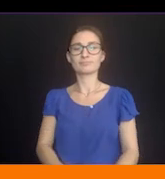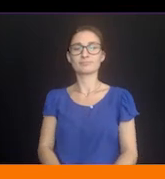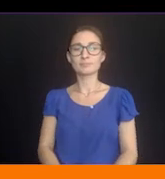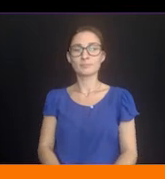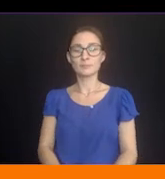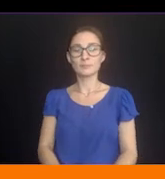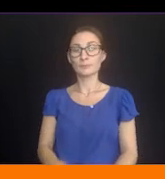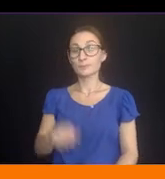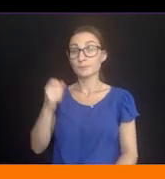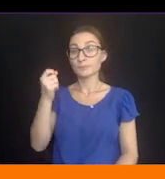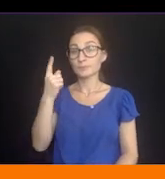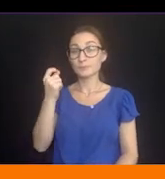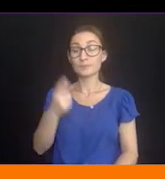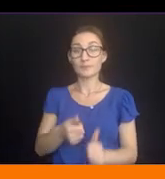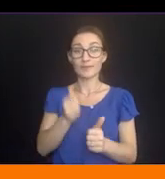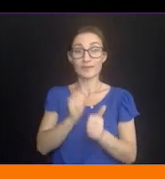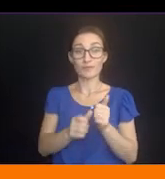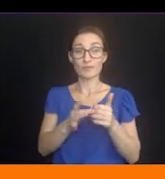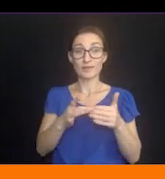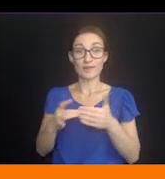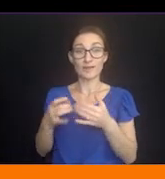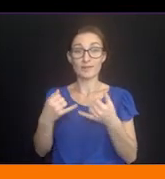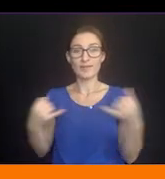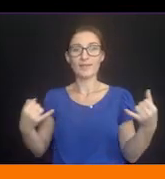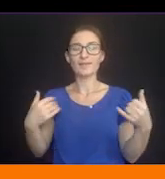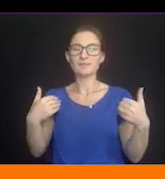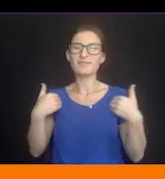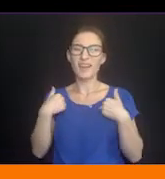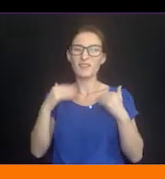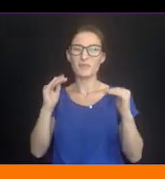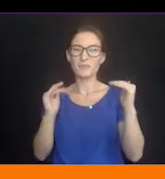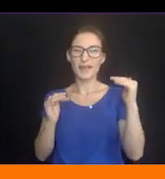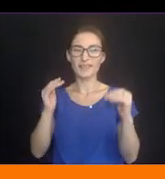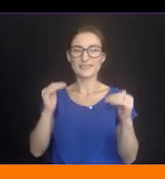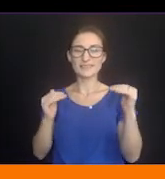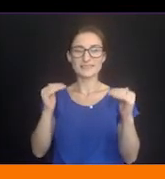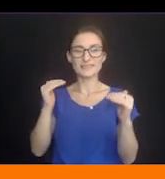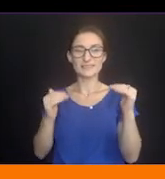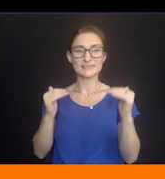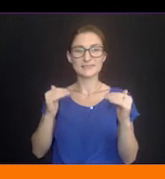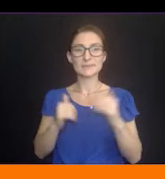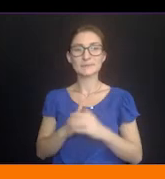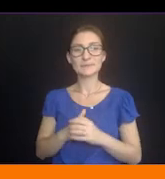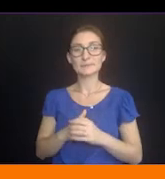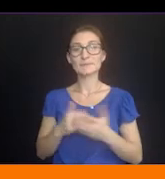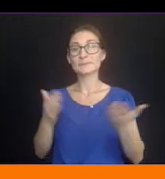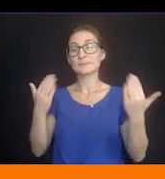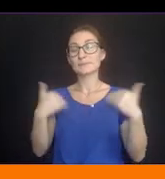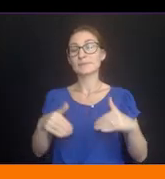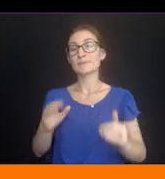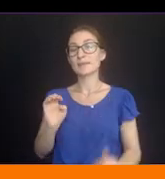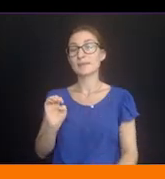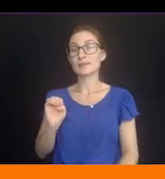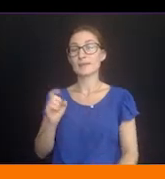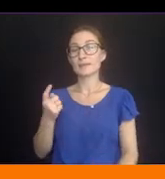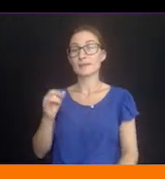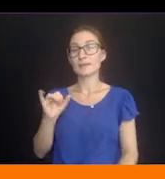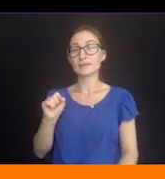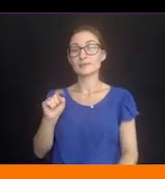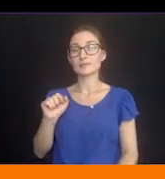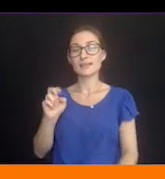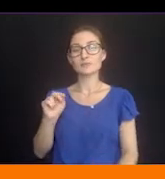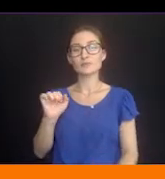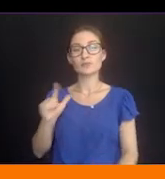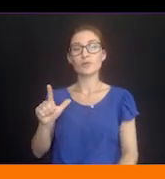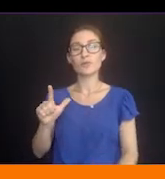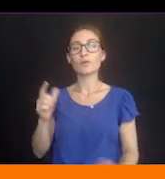with a certain degree of perspective, realizing that every guideline has balance to it. In the realm